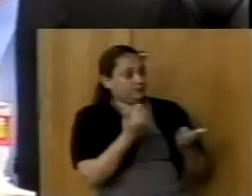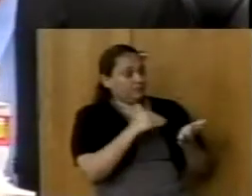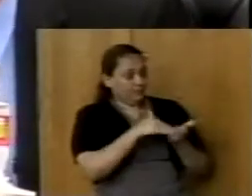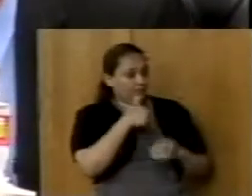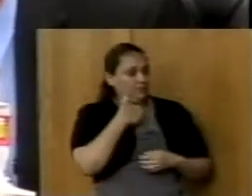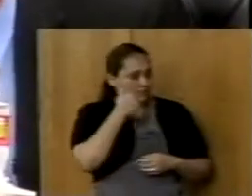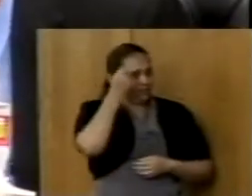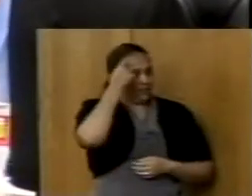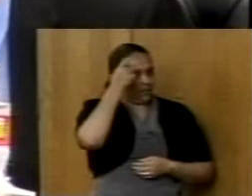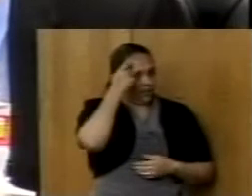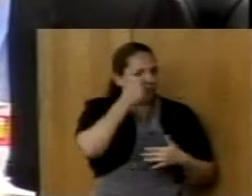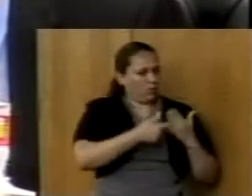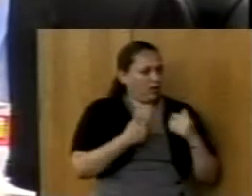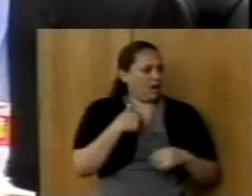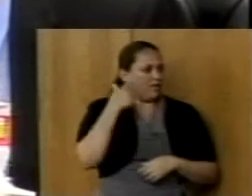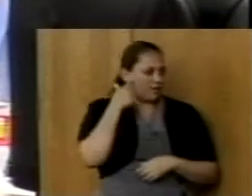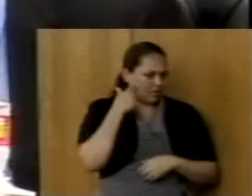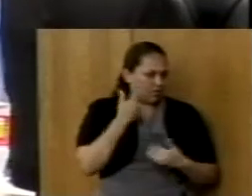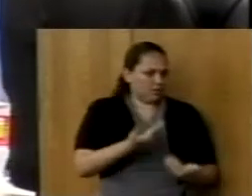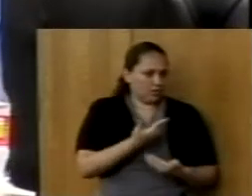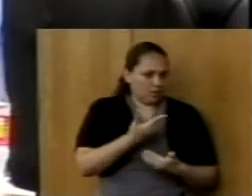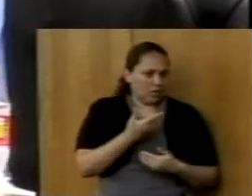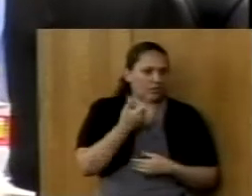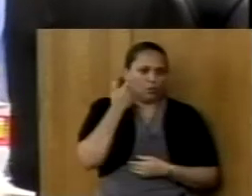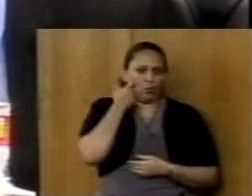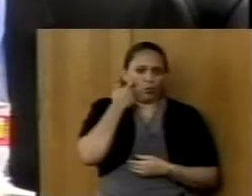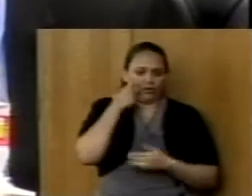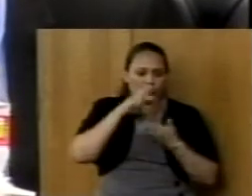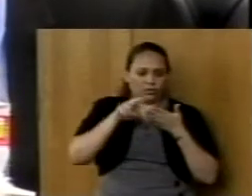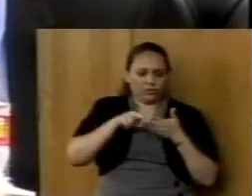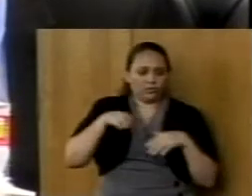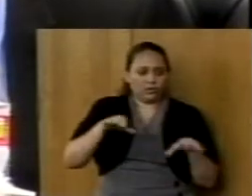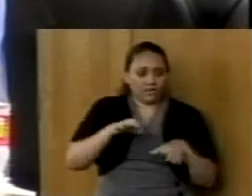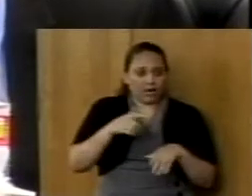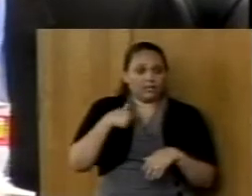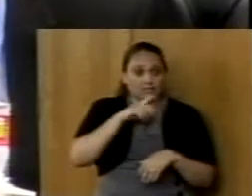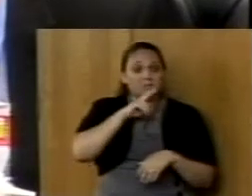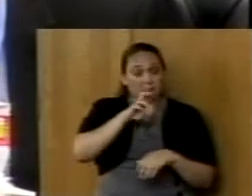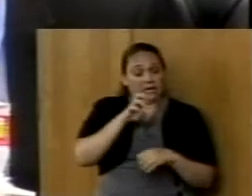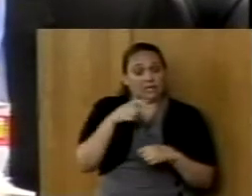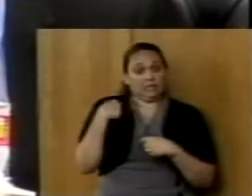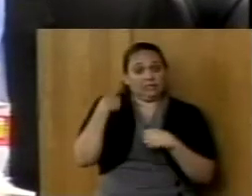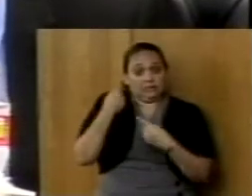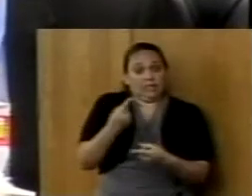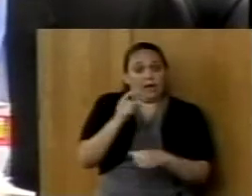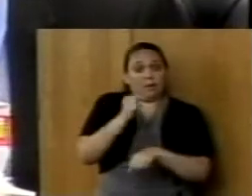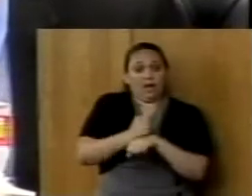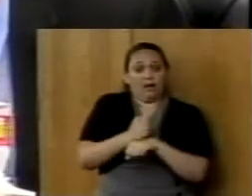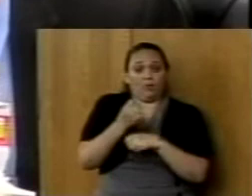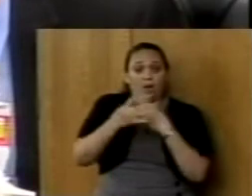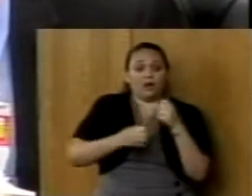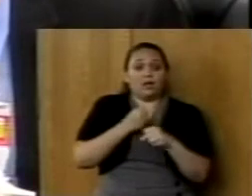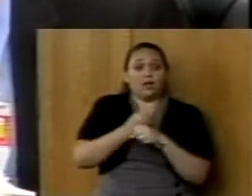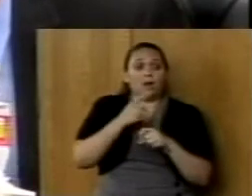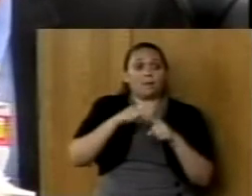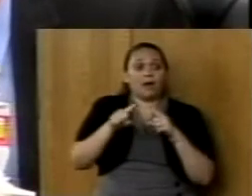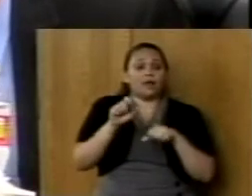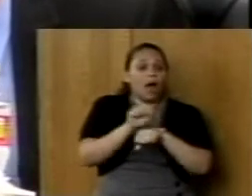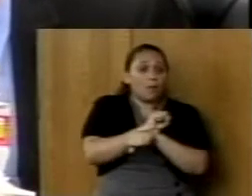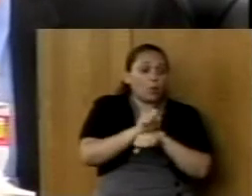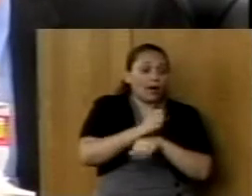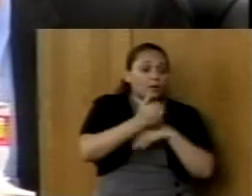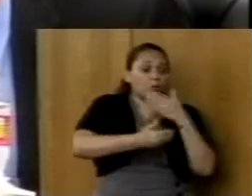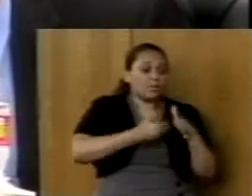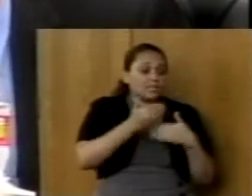I've heard here and the brief research we've done that these things have been in place for a lot of years, but operating procedures have